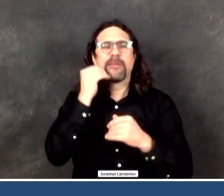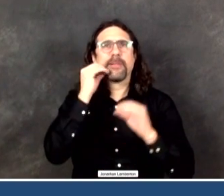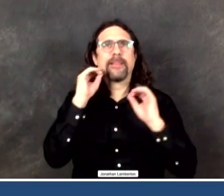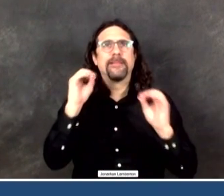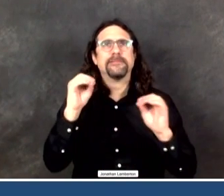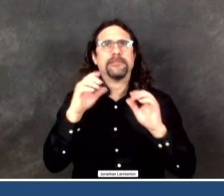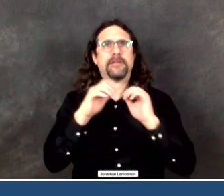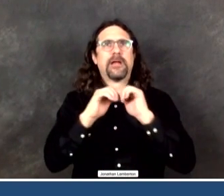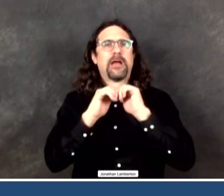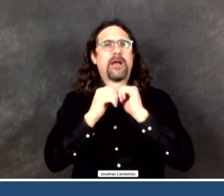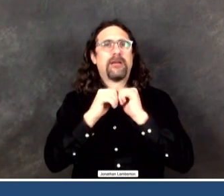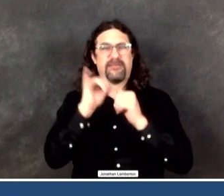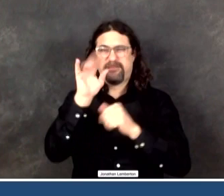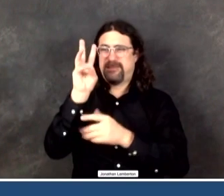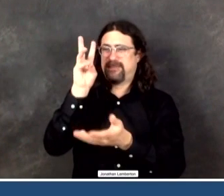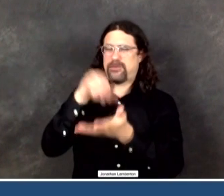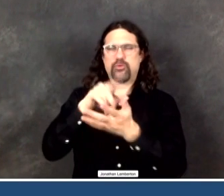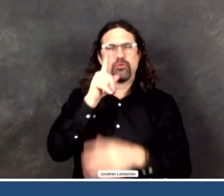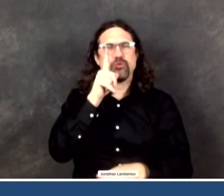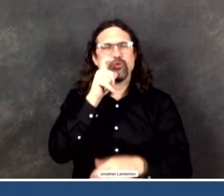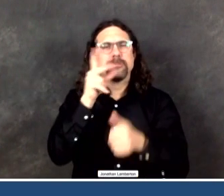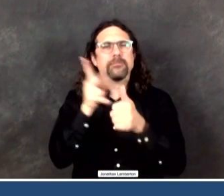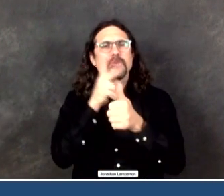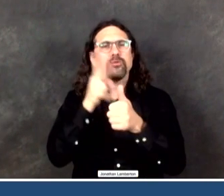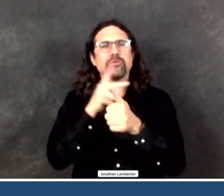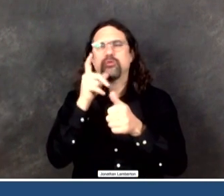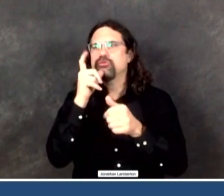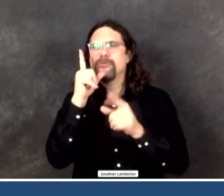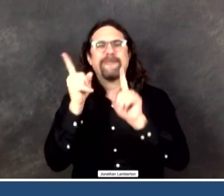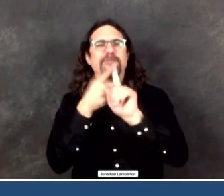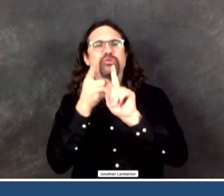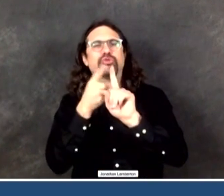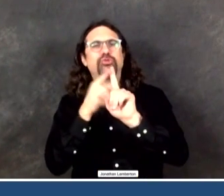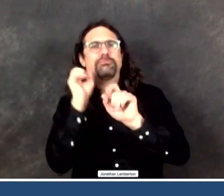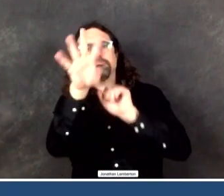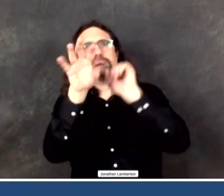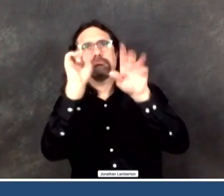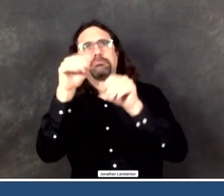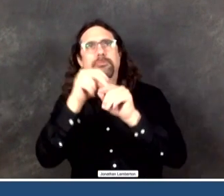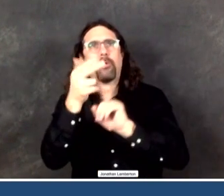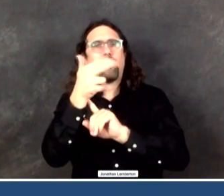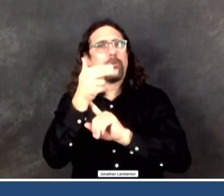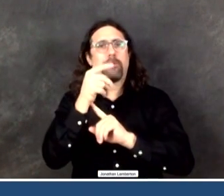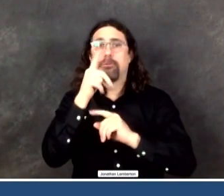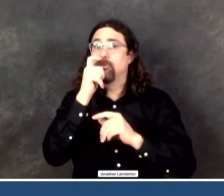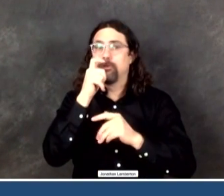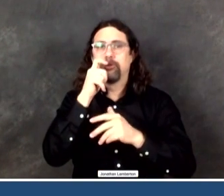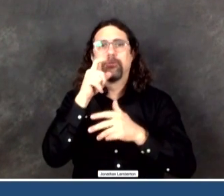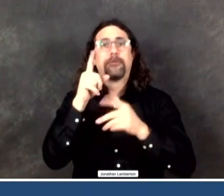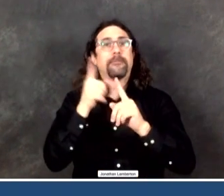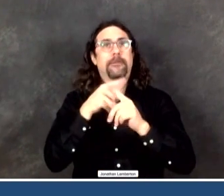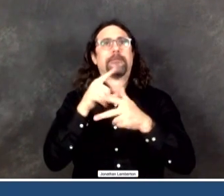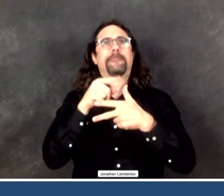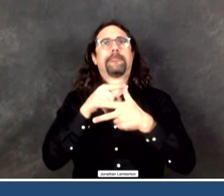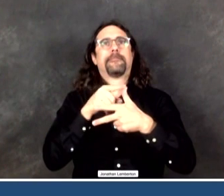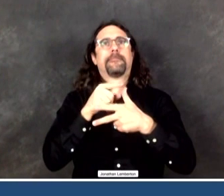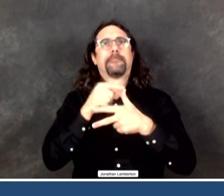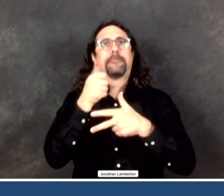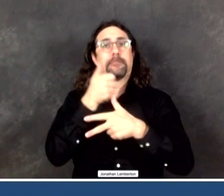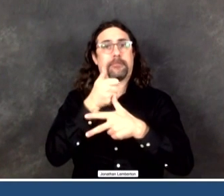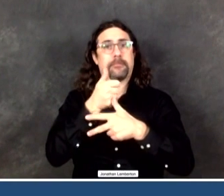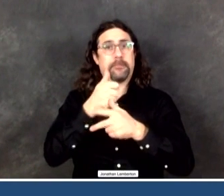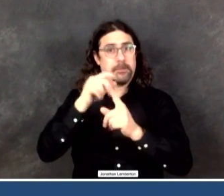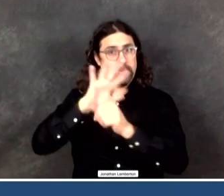COVID-19 or who tested positive for COVID-19. They, of course, will be isolated in hotel settings. And anybody in